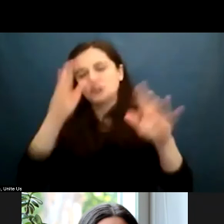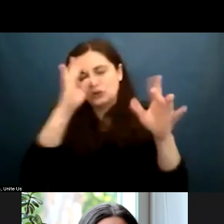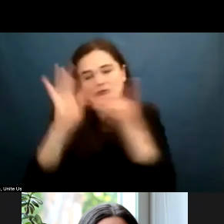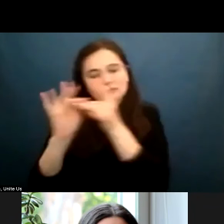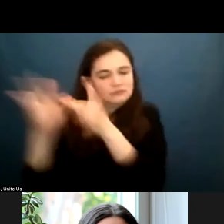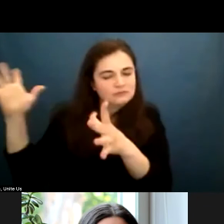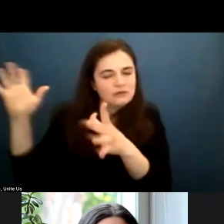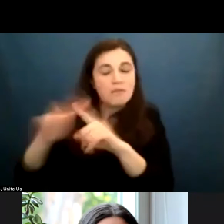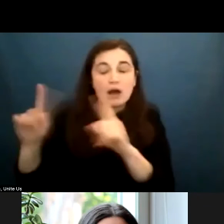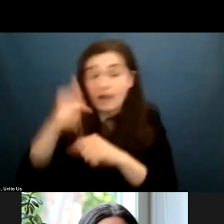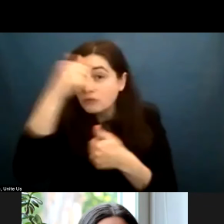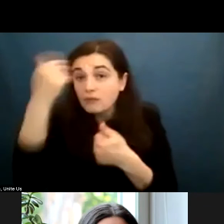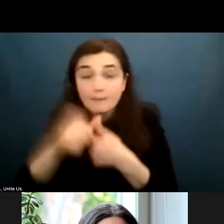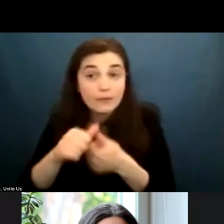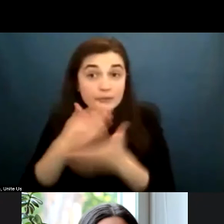were in